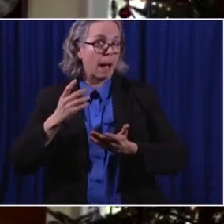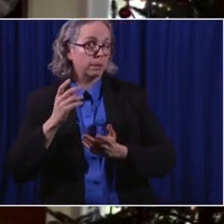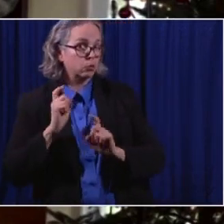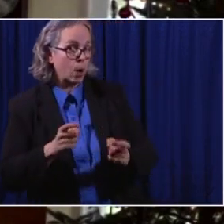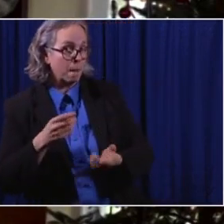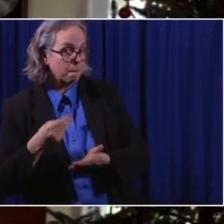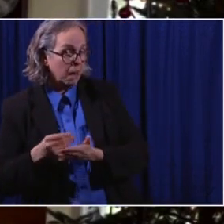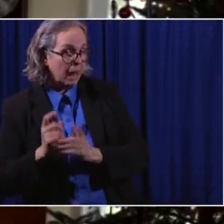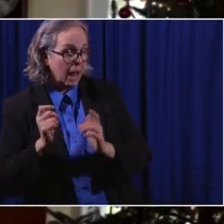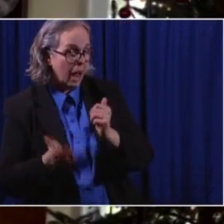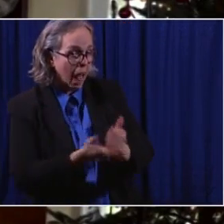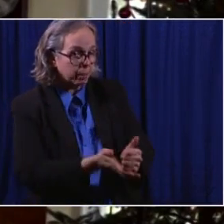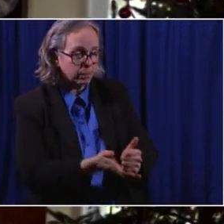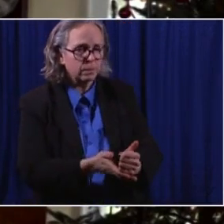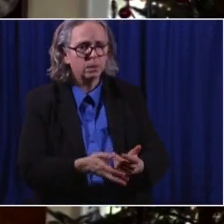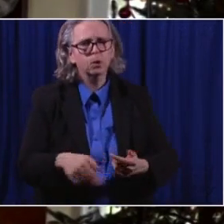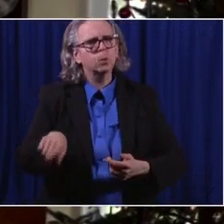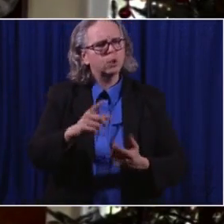visit